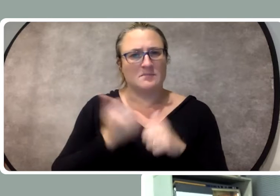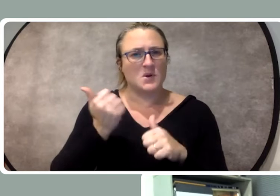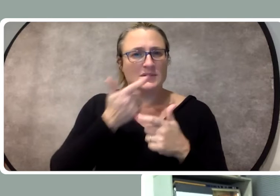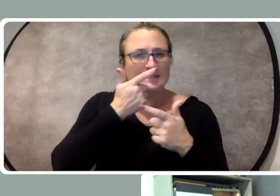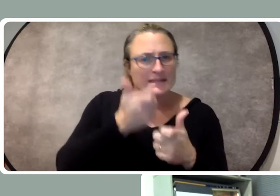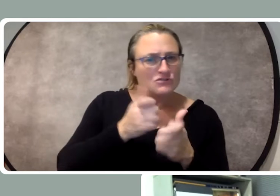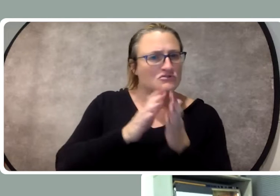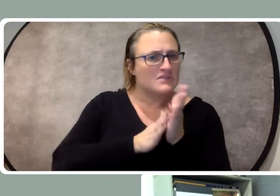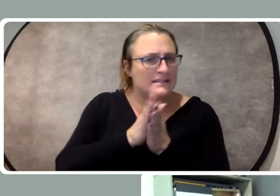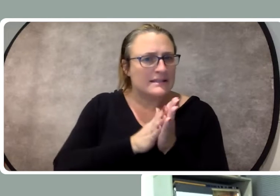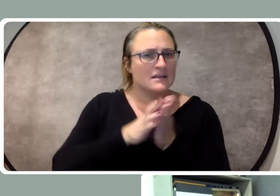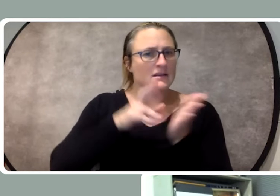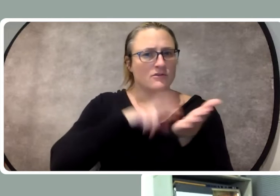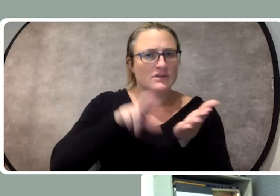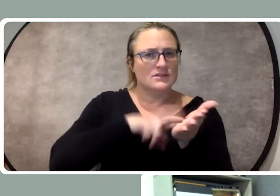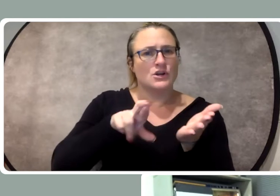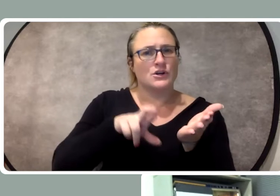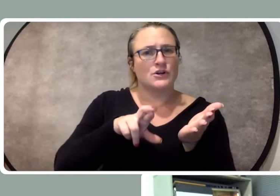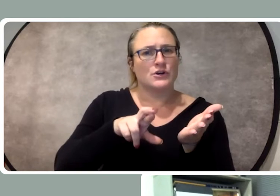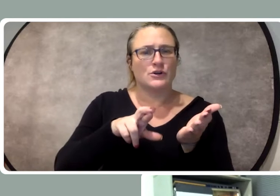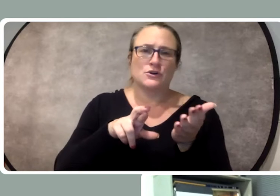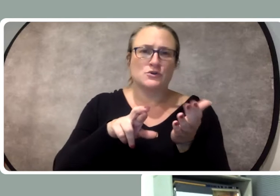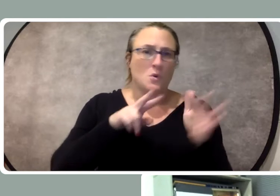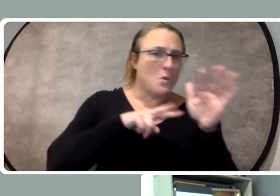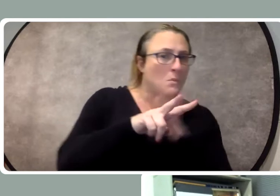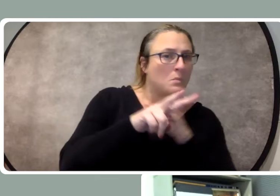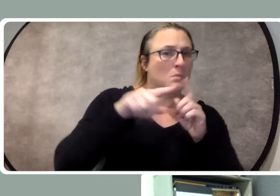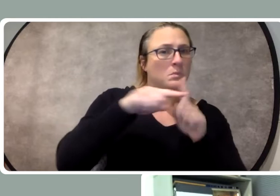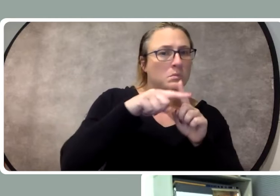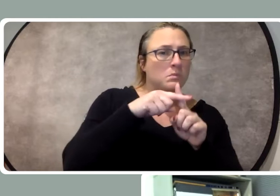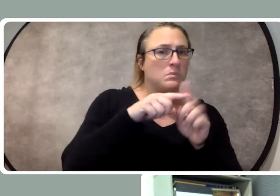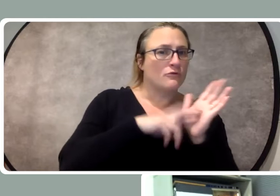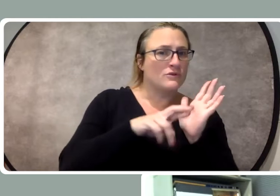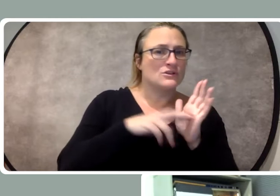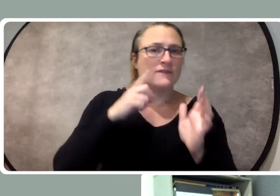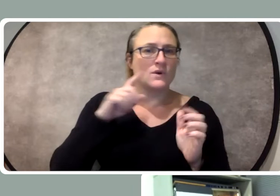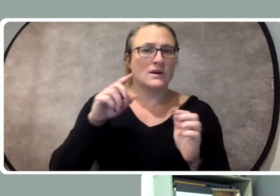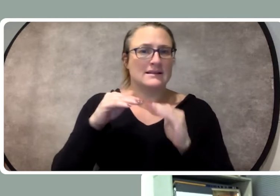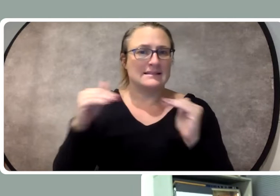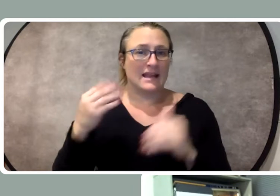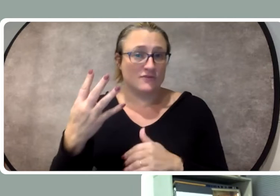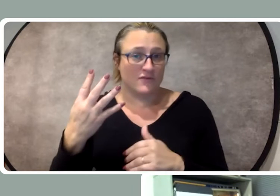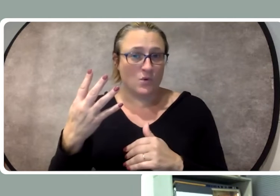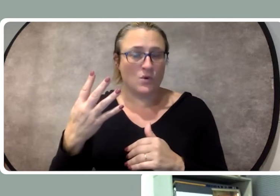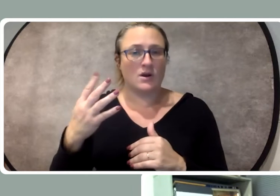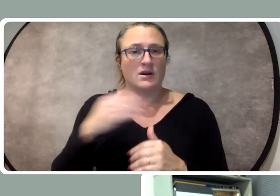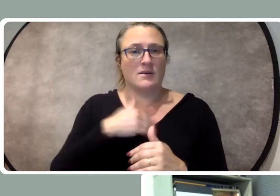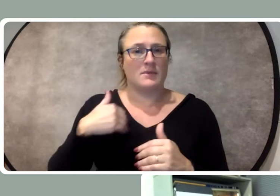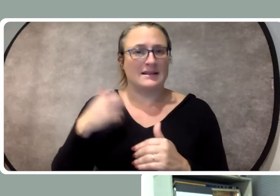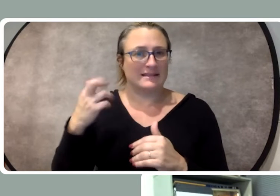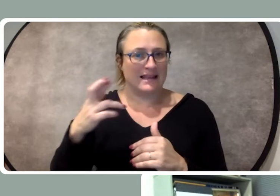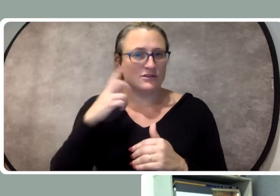interesting research, most promising researches in stage 4 breast cancer for triple negative